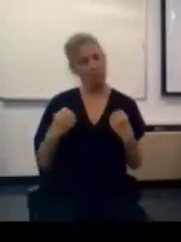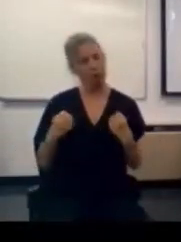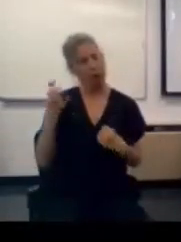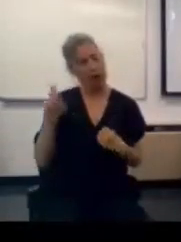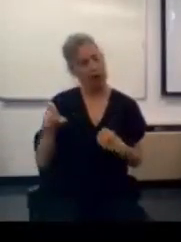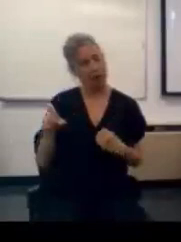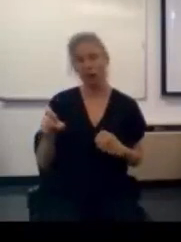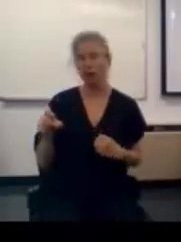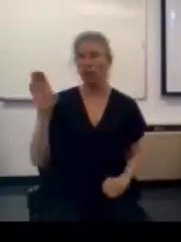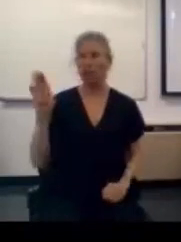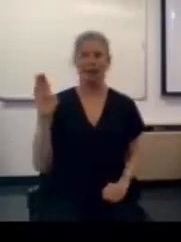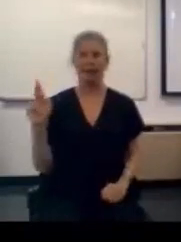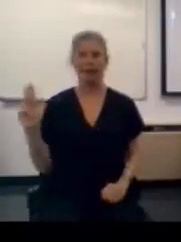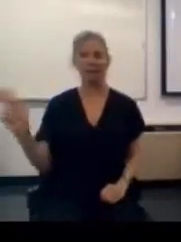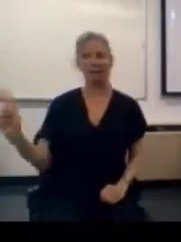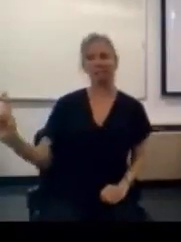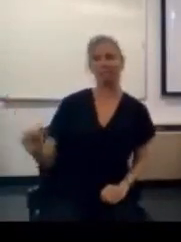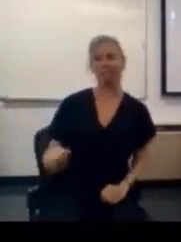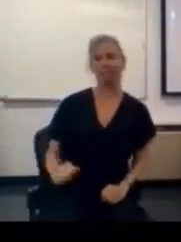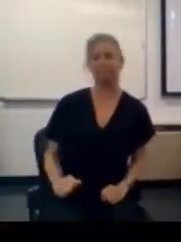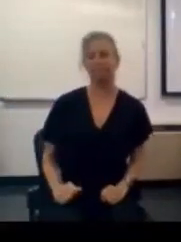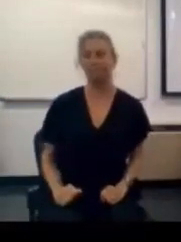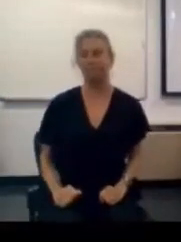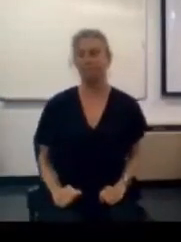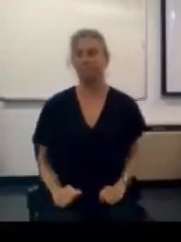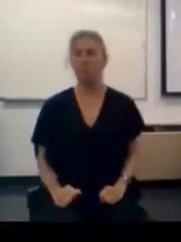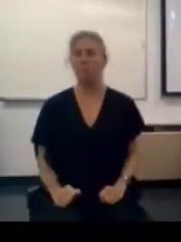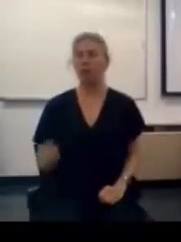I cannot let Brett Kavanaugh get away with it.